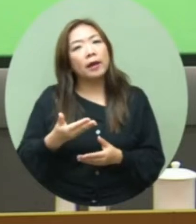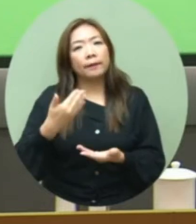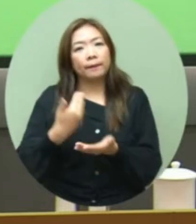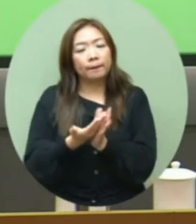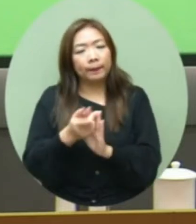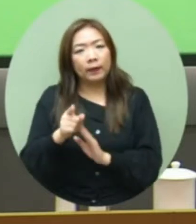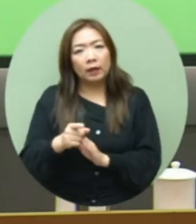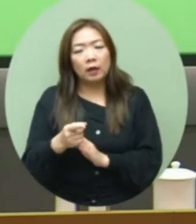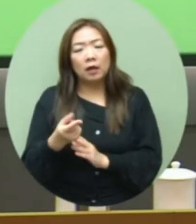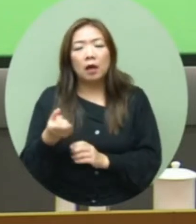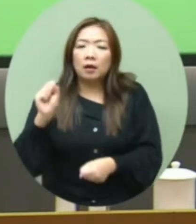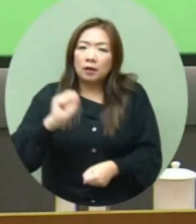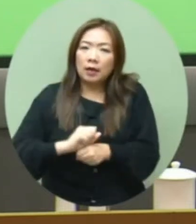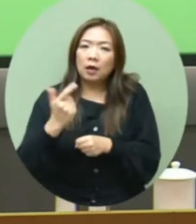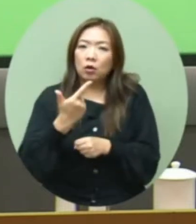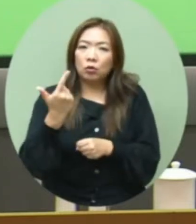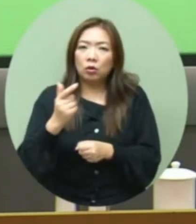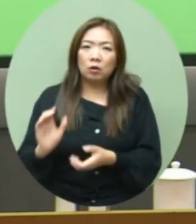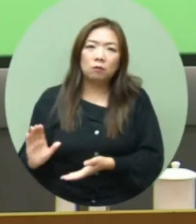requirement,